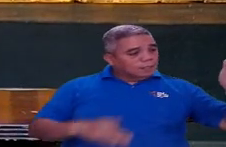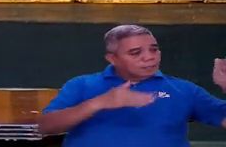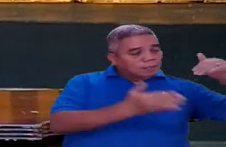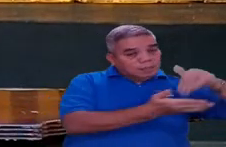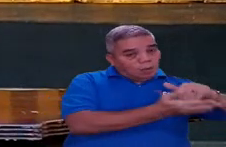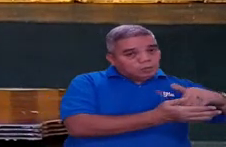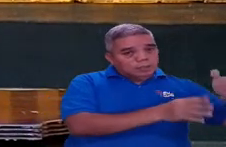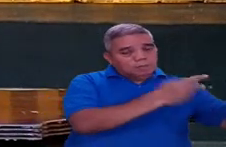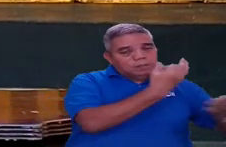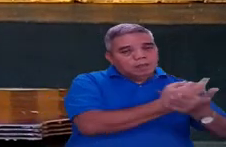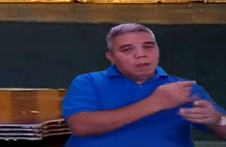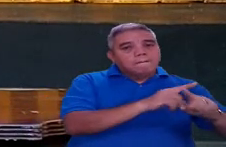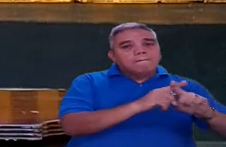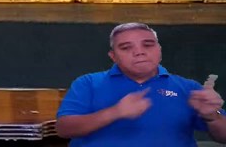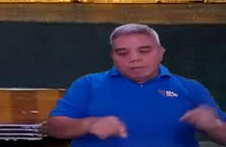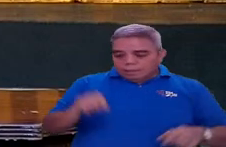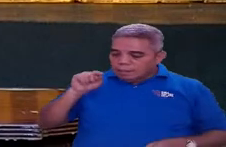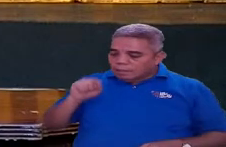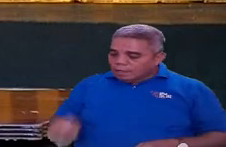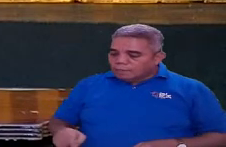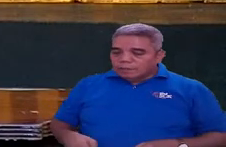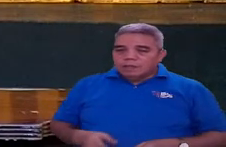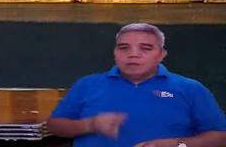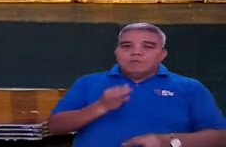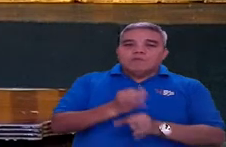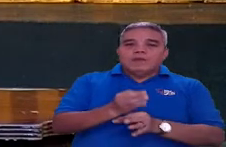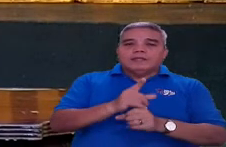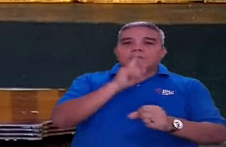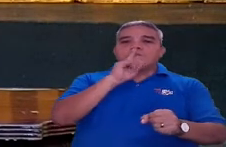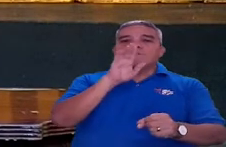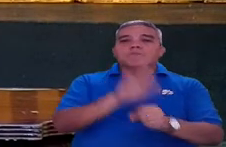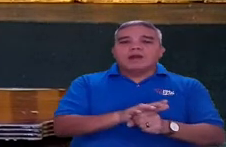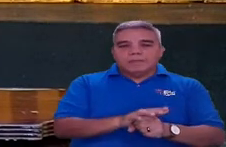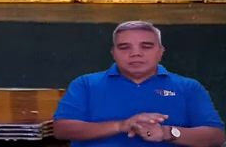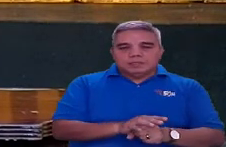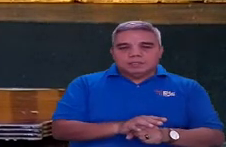ko. Balik yan, faith promise offering.